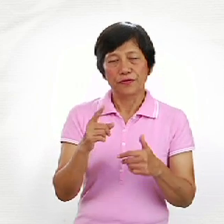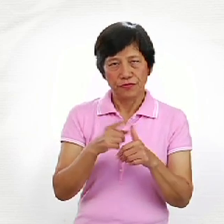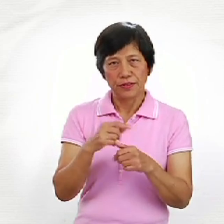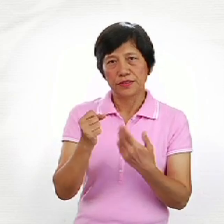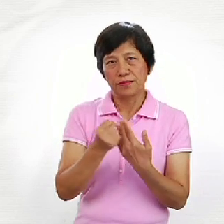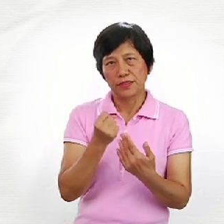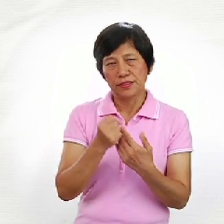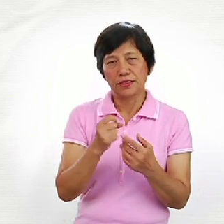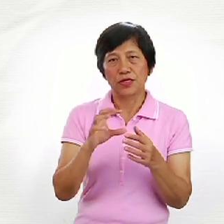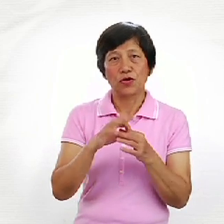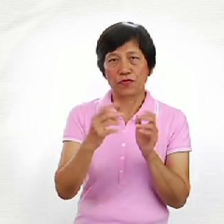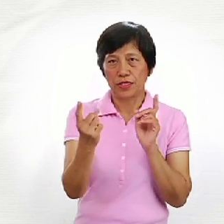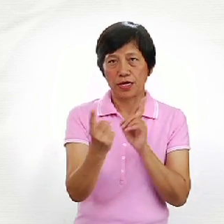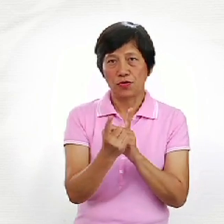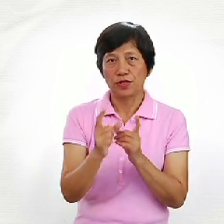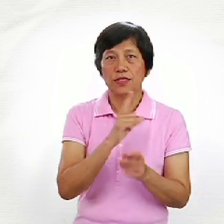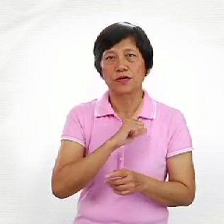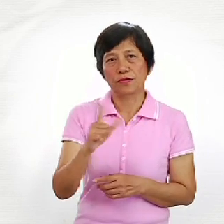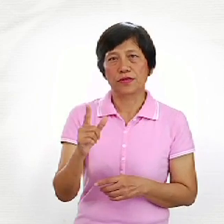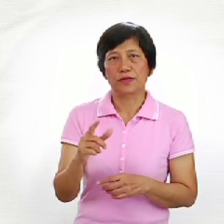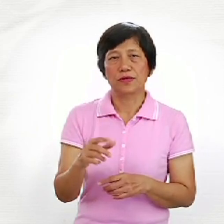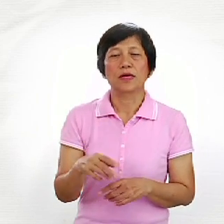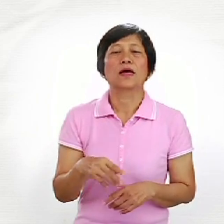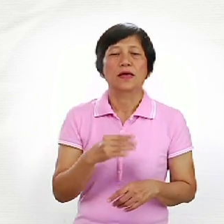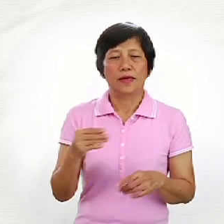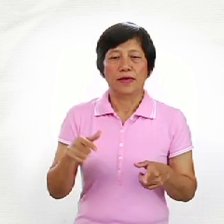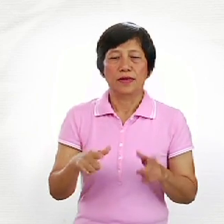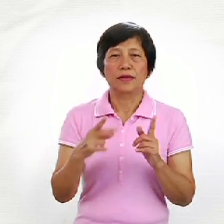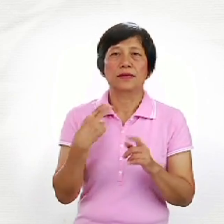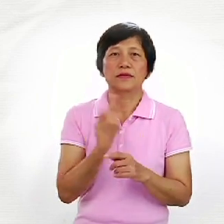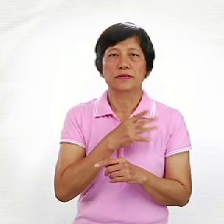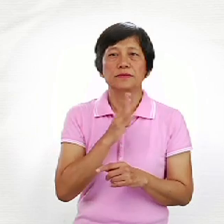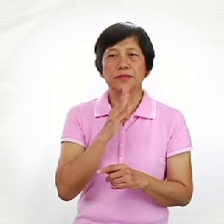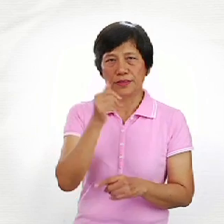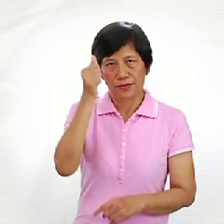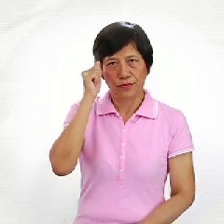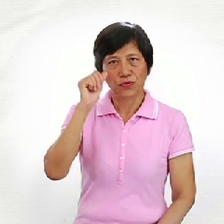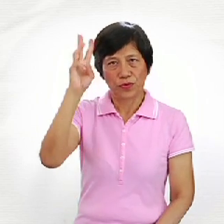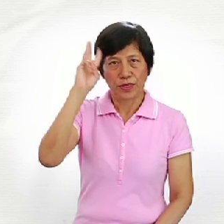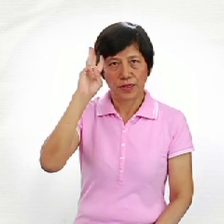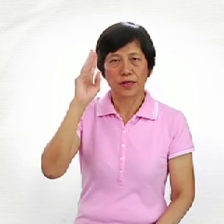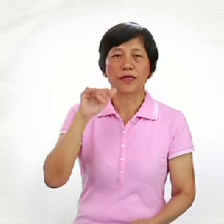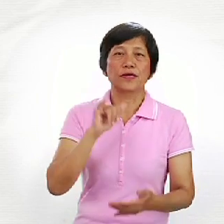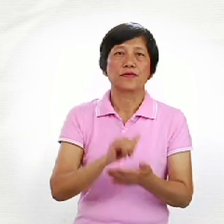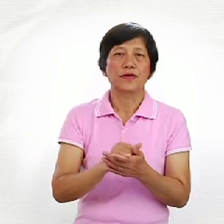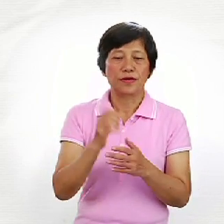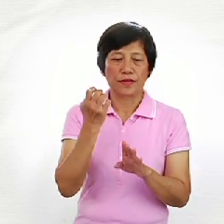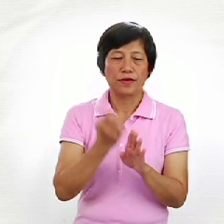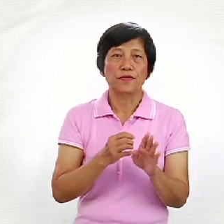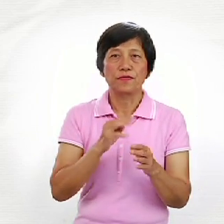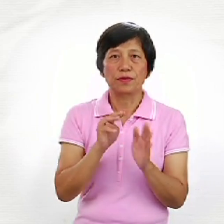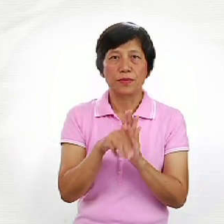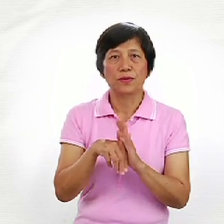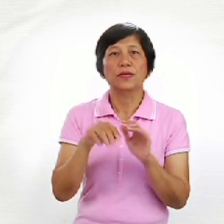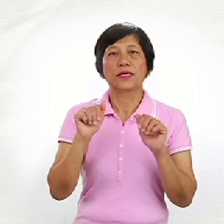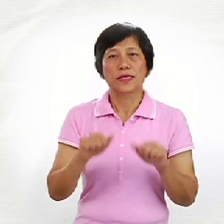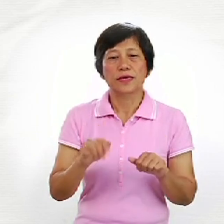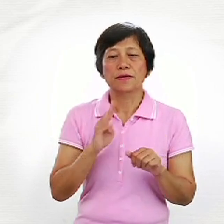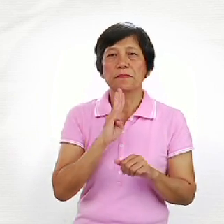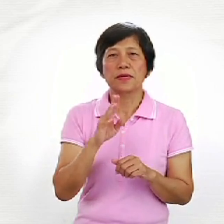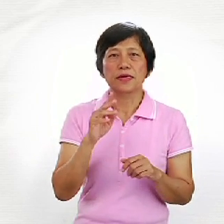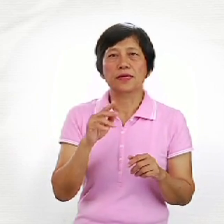Lord. And let us be aware that every moment can be a